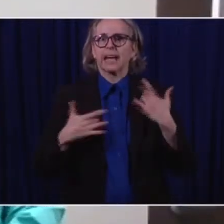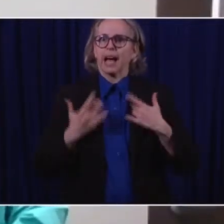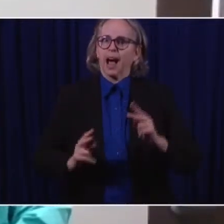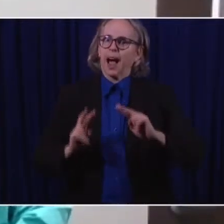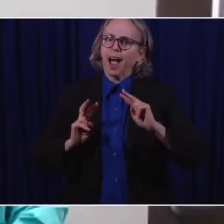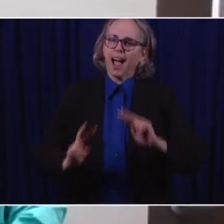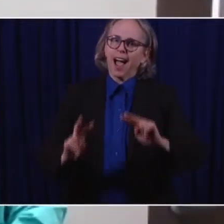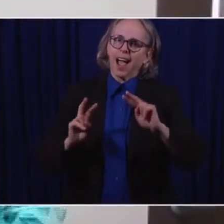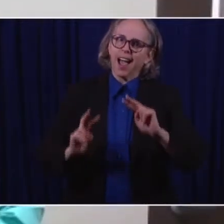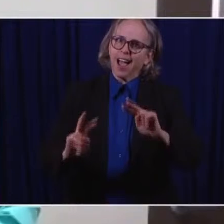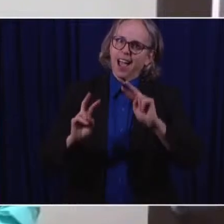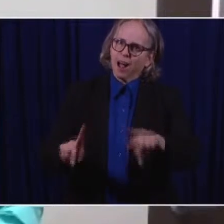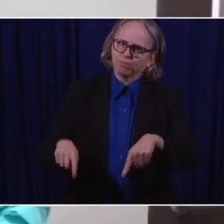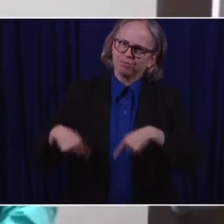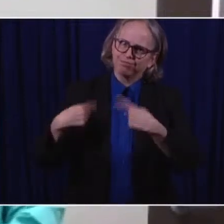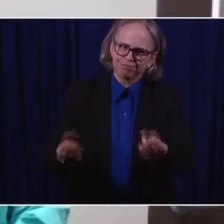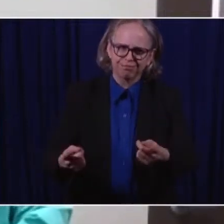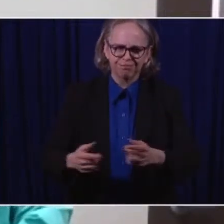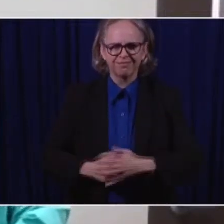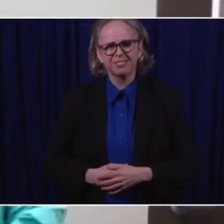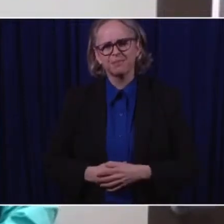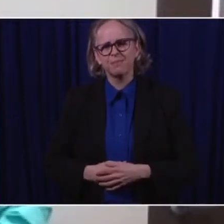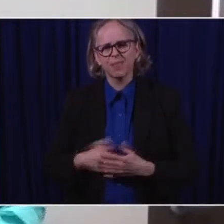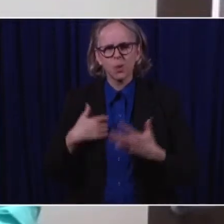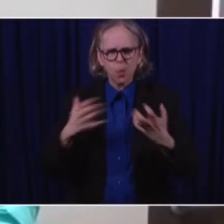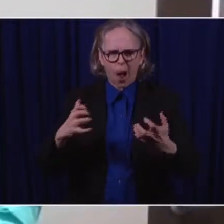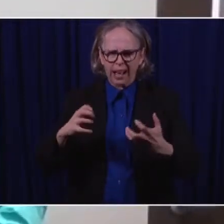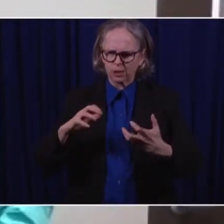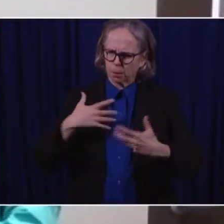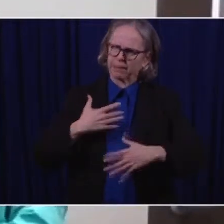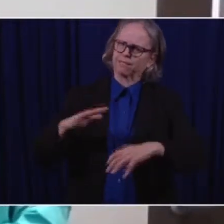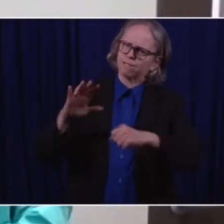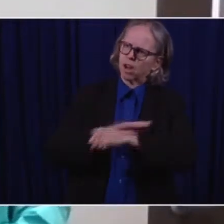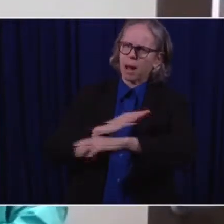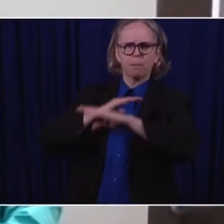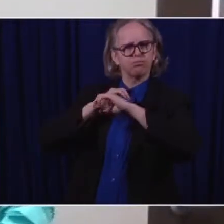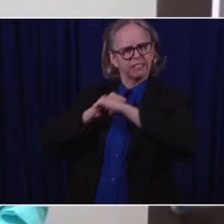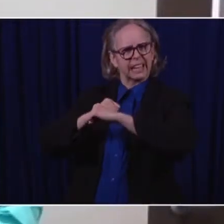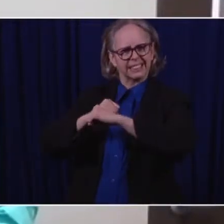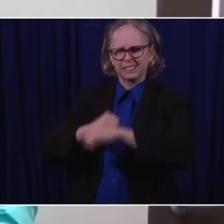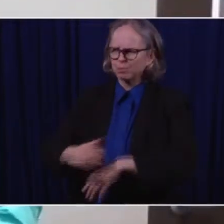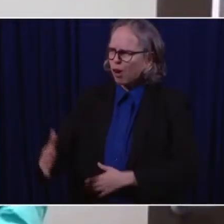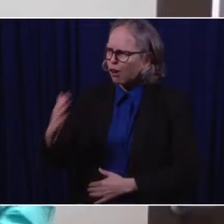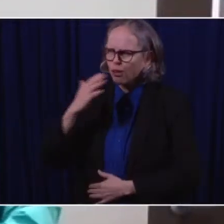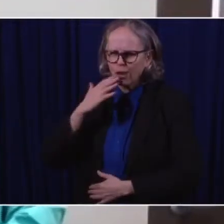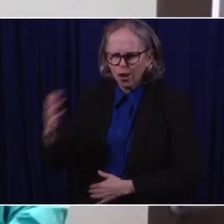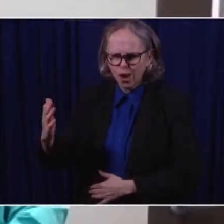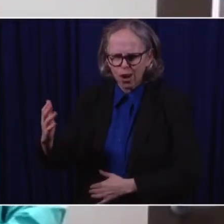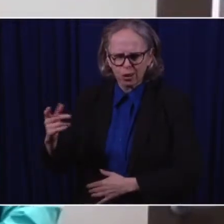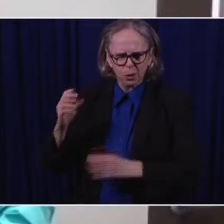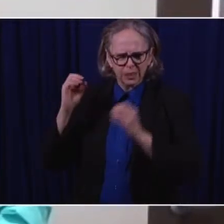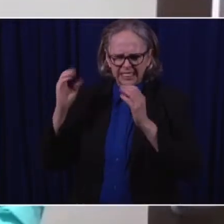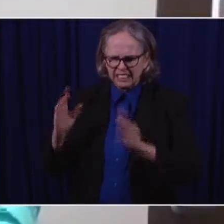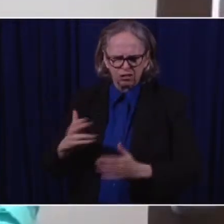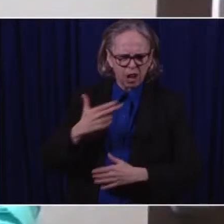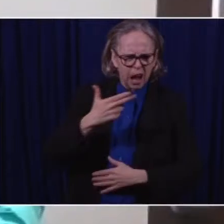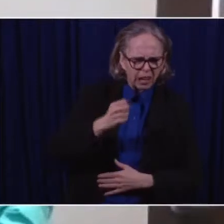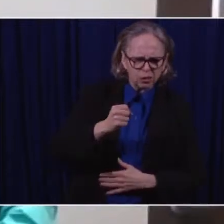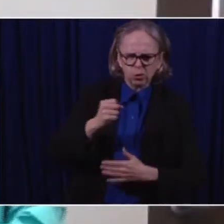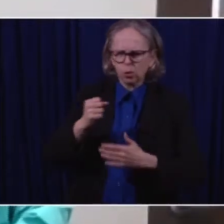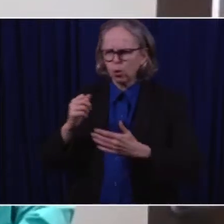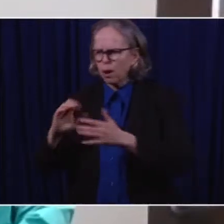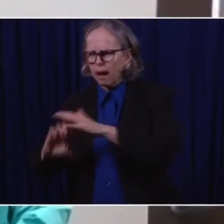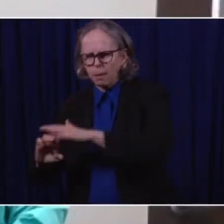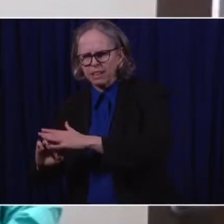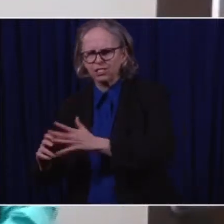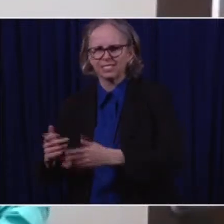can't wait to have this added protection. Well, that's great. So you teach in high school or grade school? Or? Yeah, I teach 9th grade